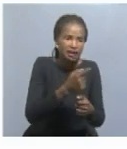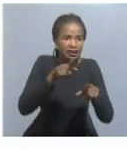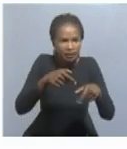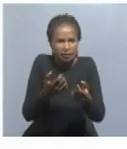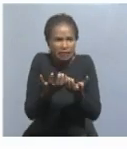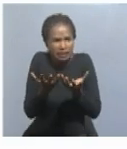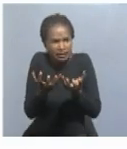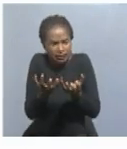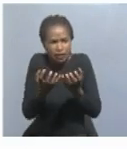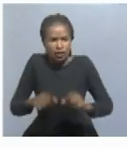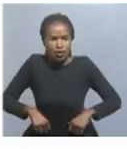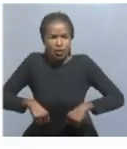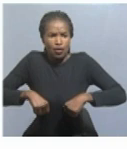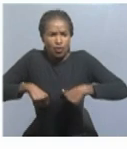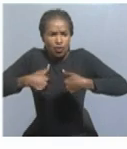also